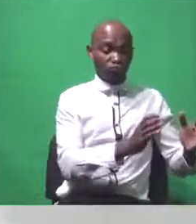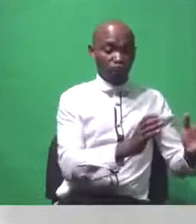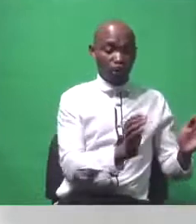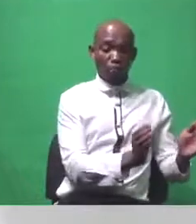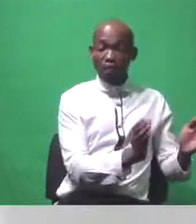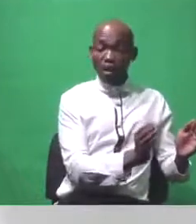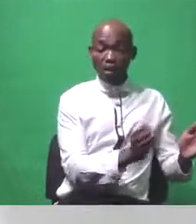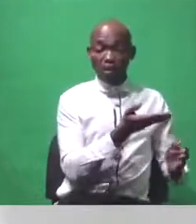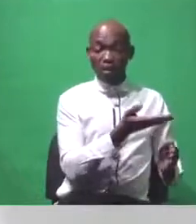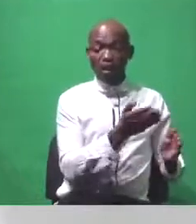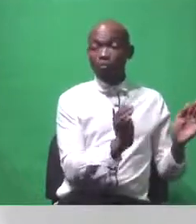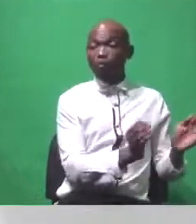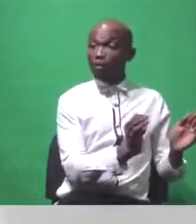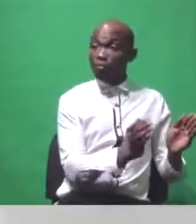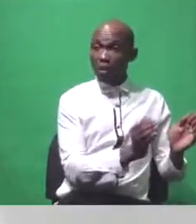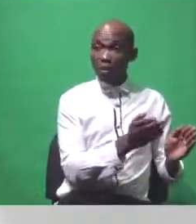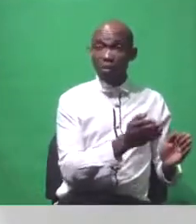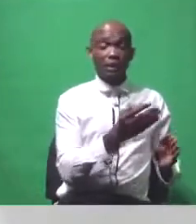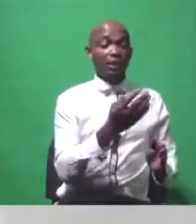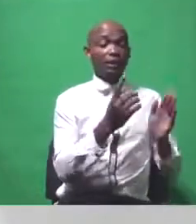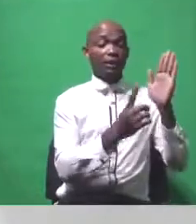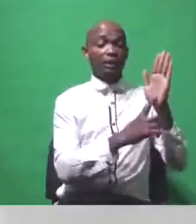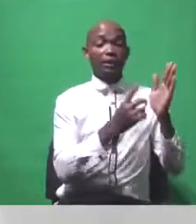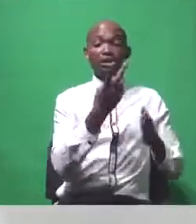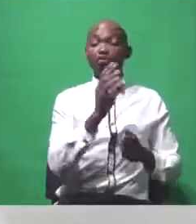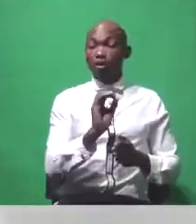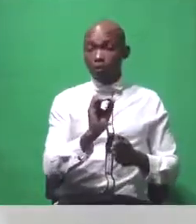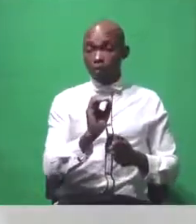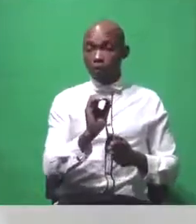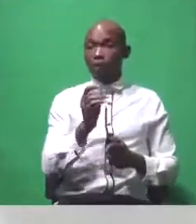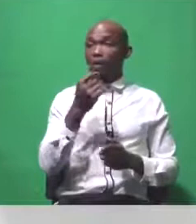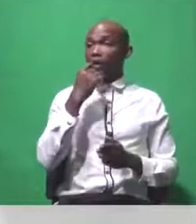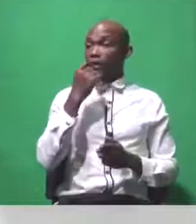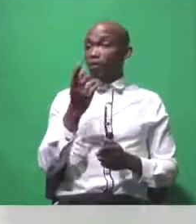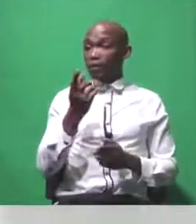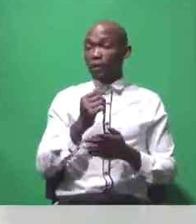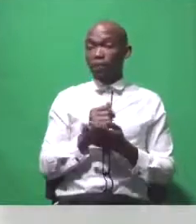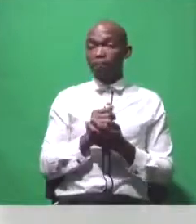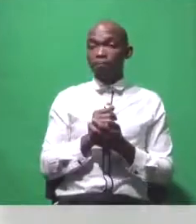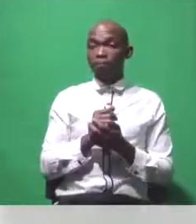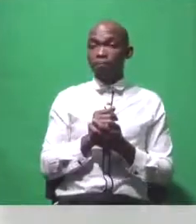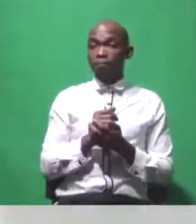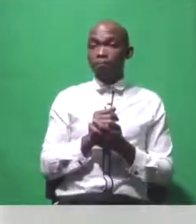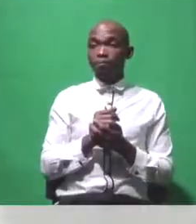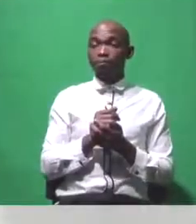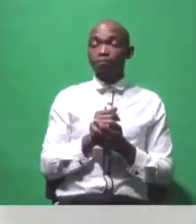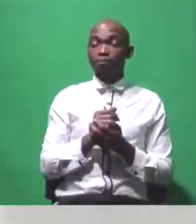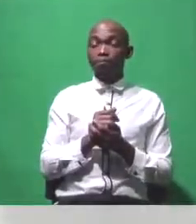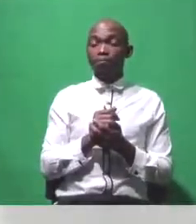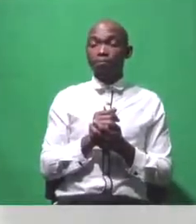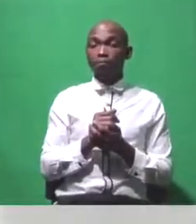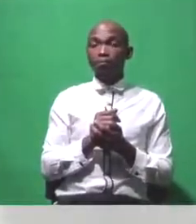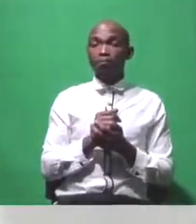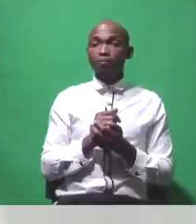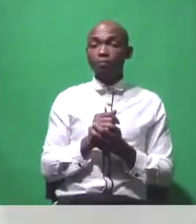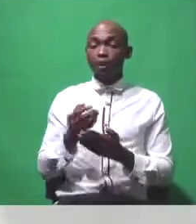BD means that 60.20. Here said is that